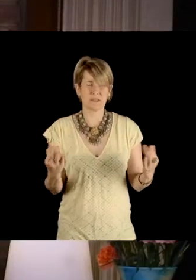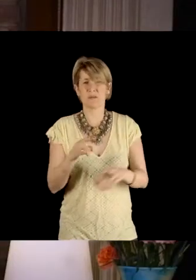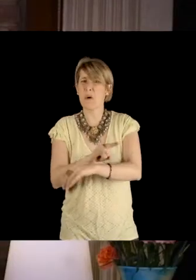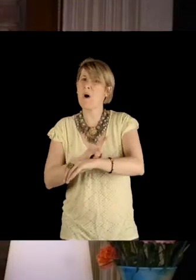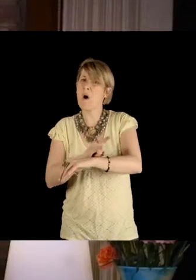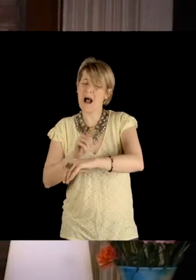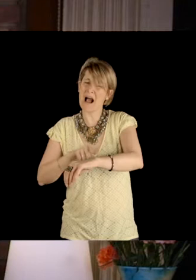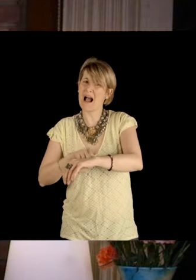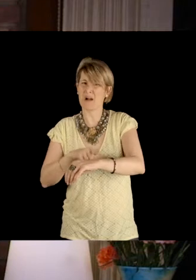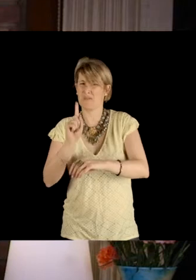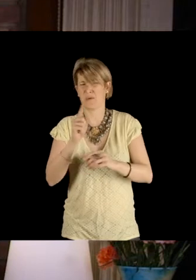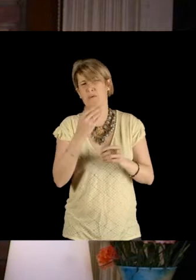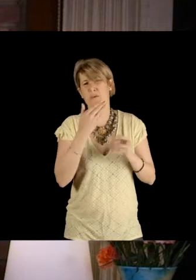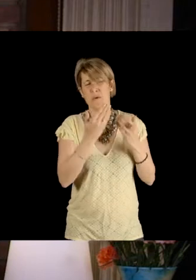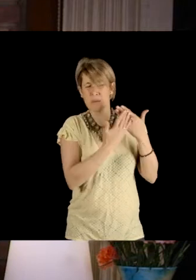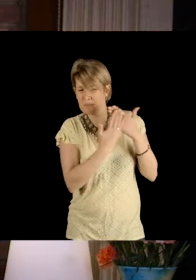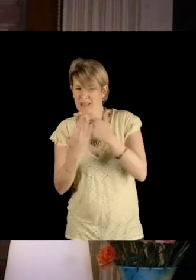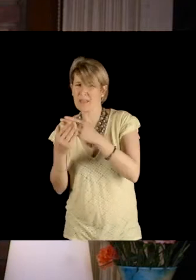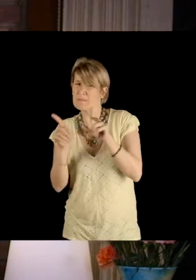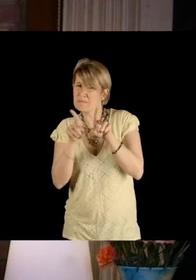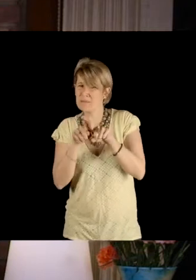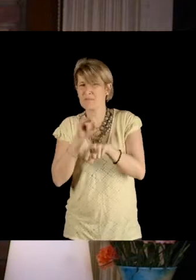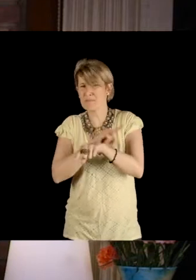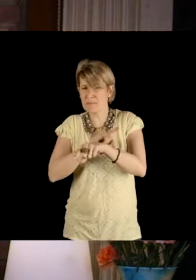Let us rest our attention in the heart.